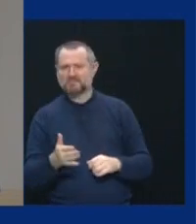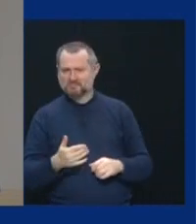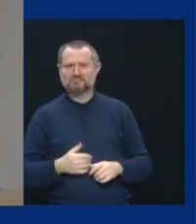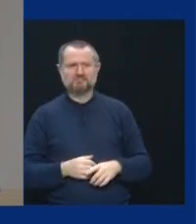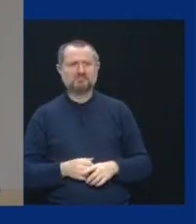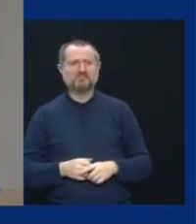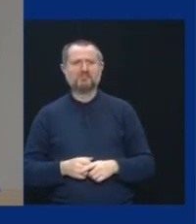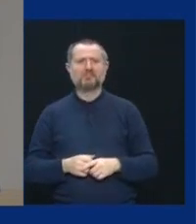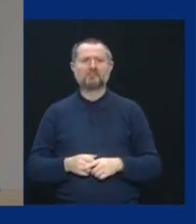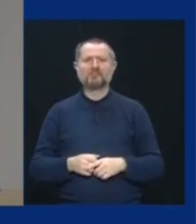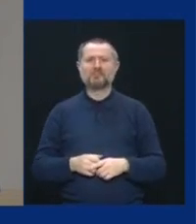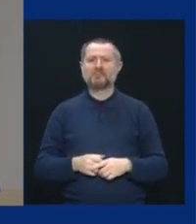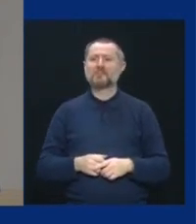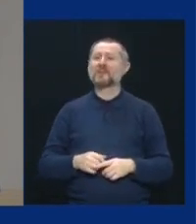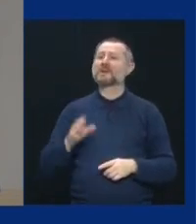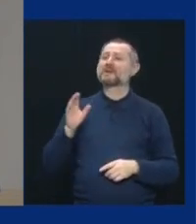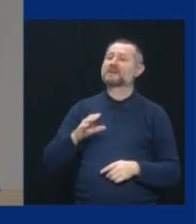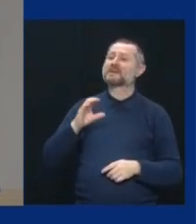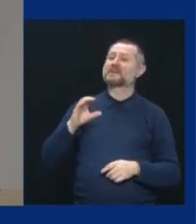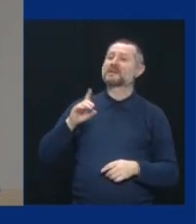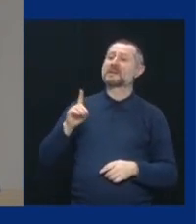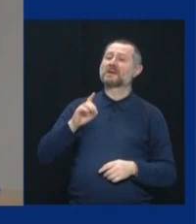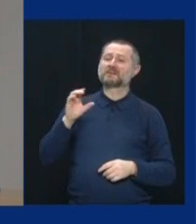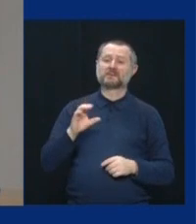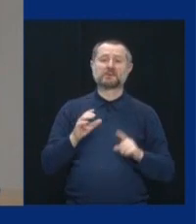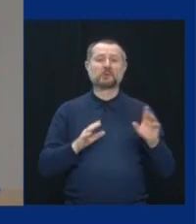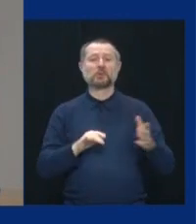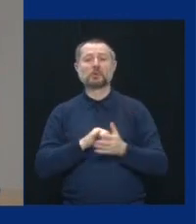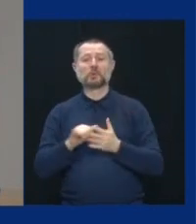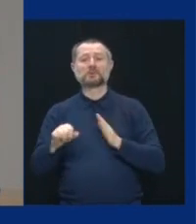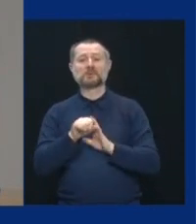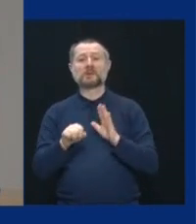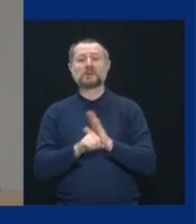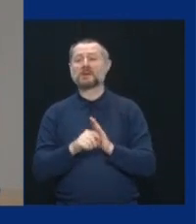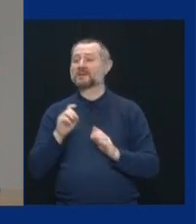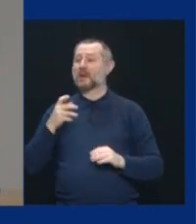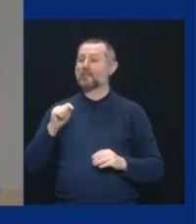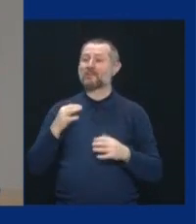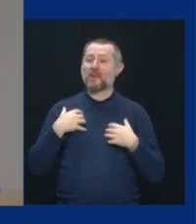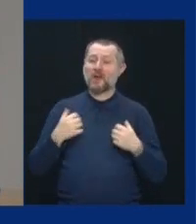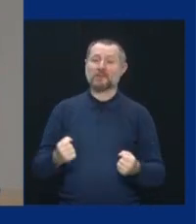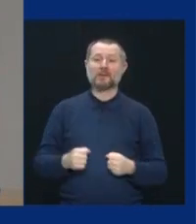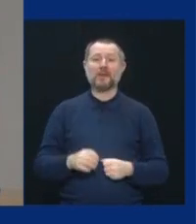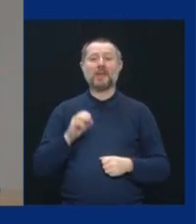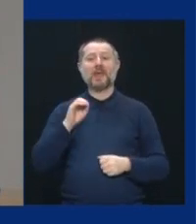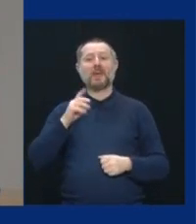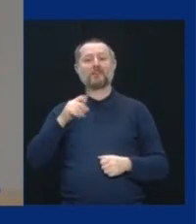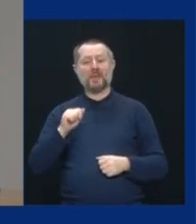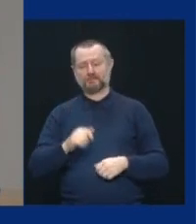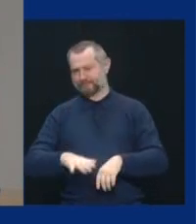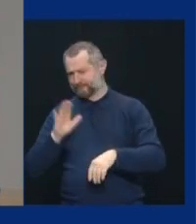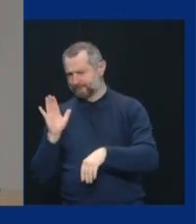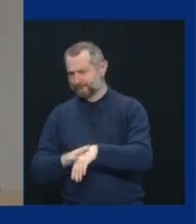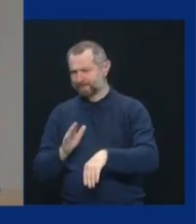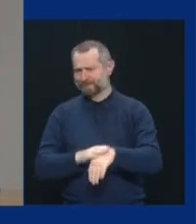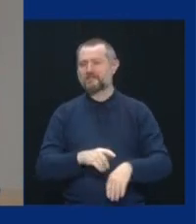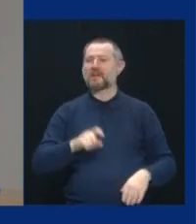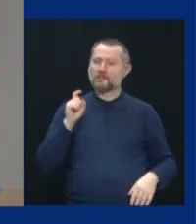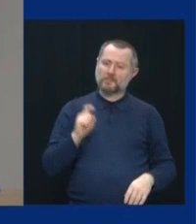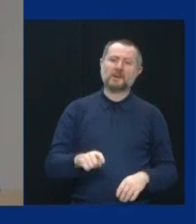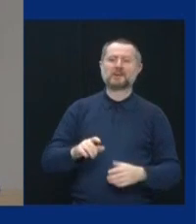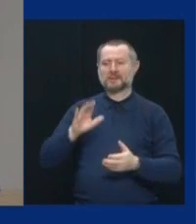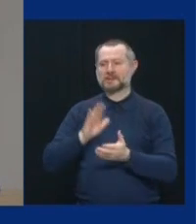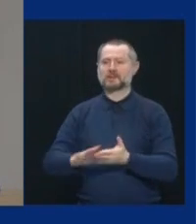far. The CDC, New York State Department of Health, FTA, and EPA all continue to advise that we should continue with our all-of-the-above